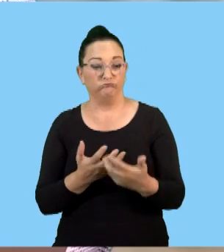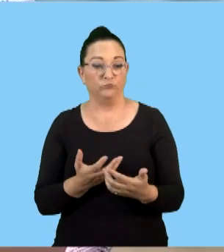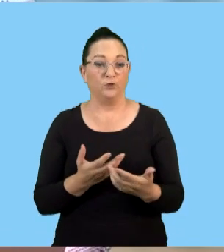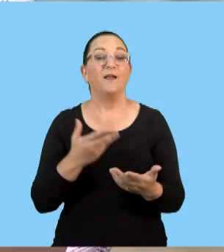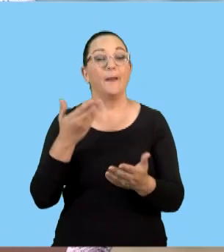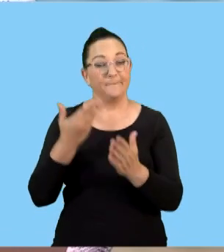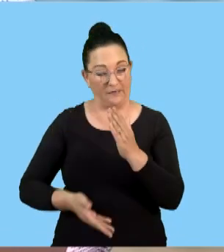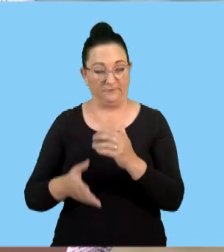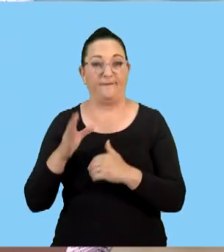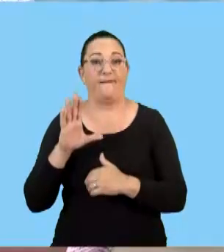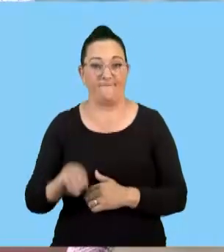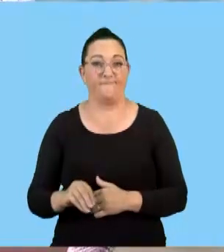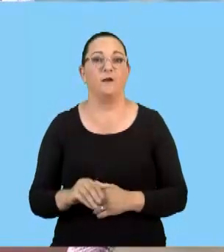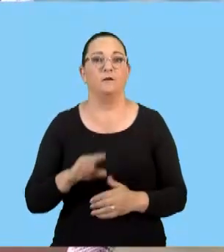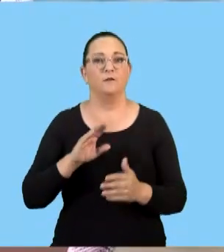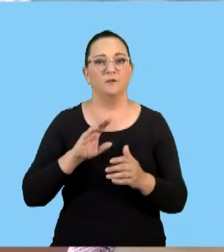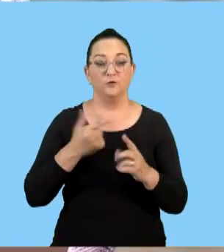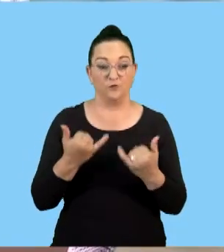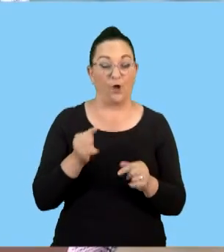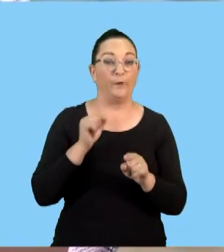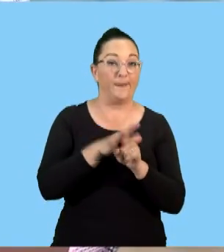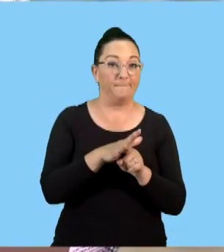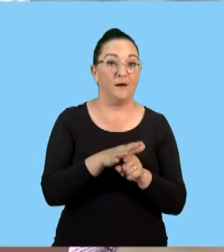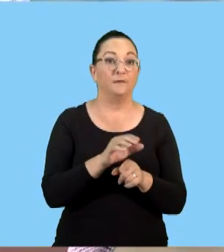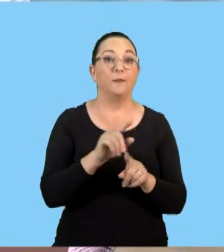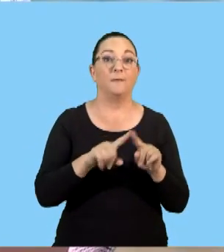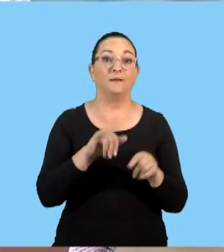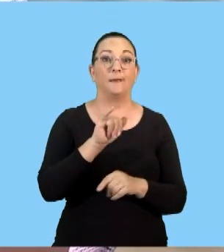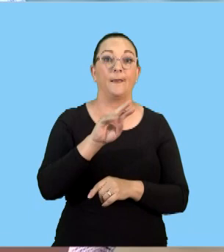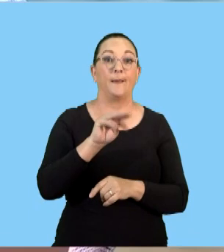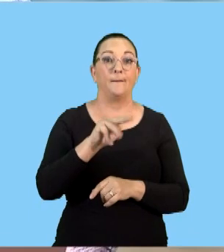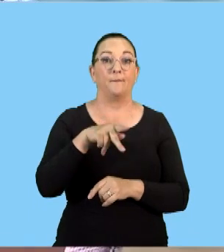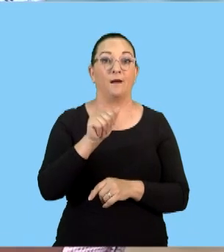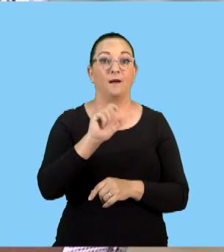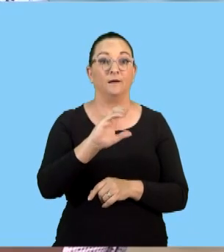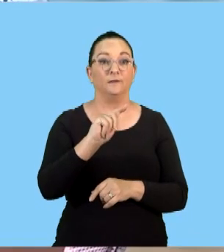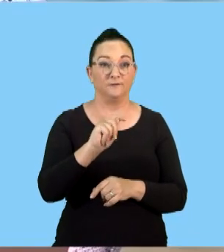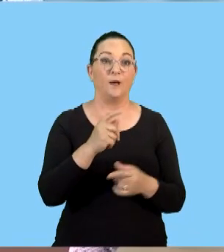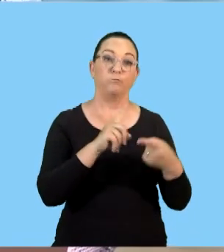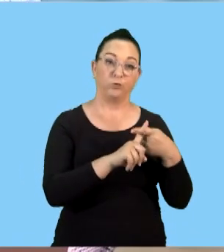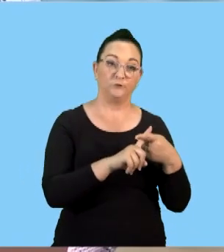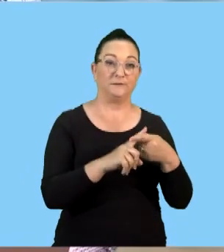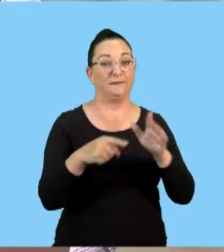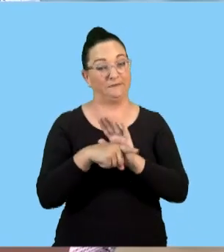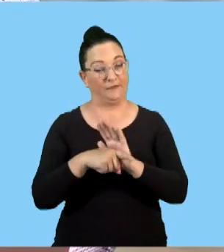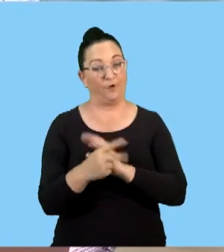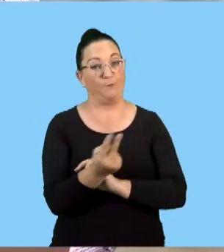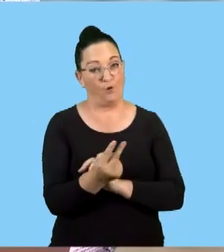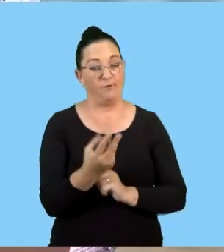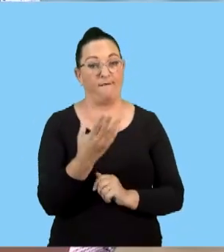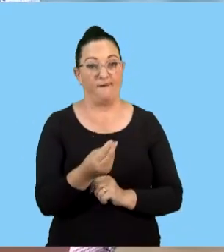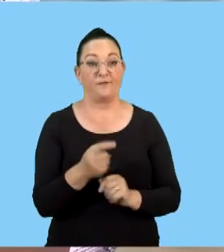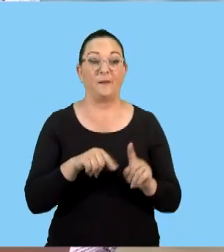has penalties as well. So now we're going to do the impacts. Don't forget, impacts refers to what? To the positives and the